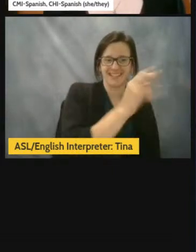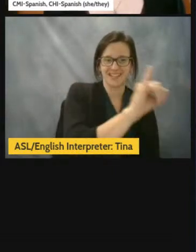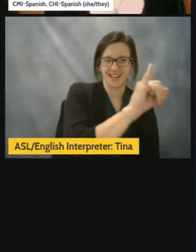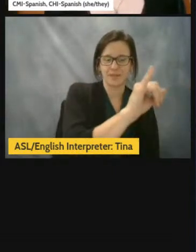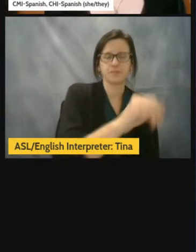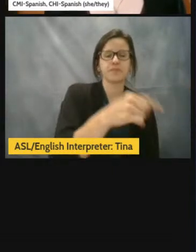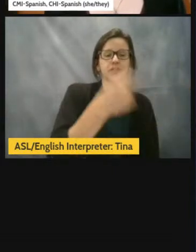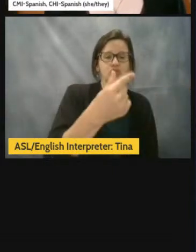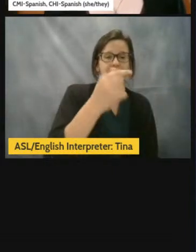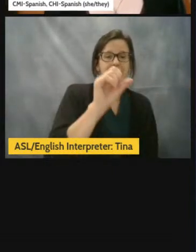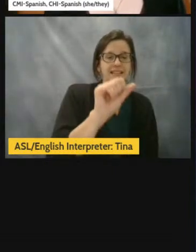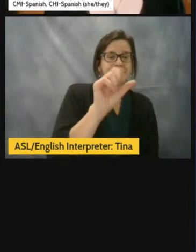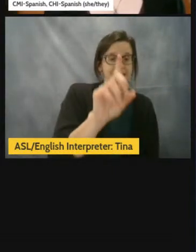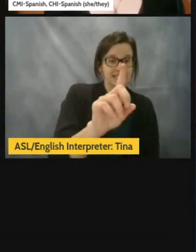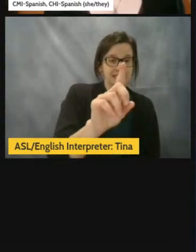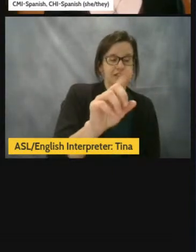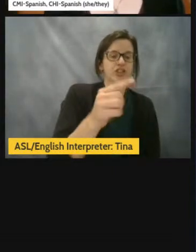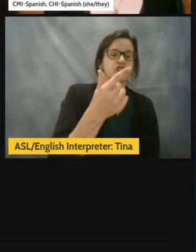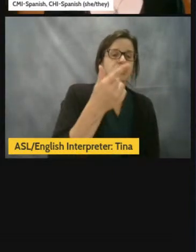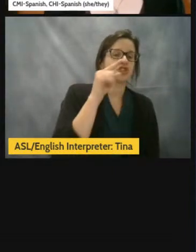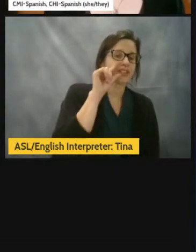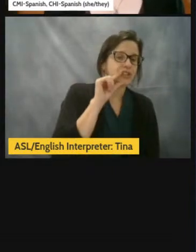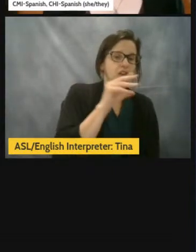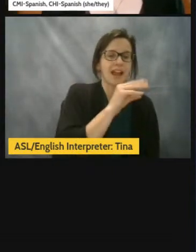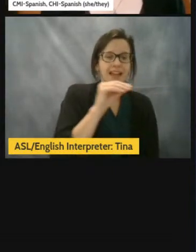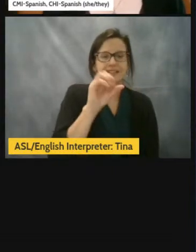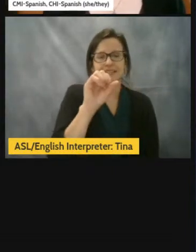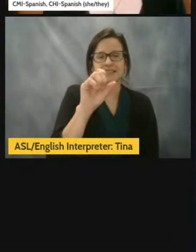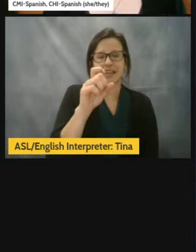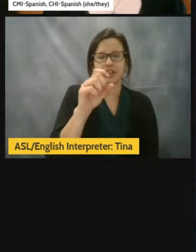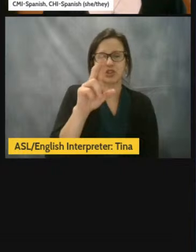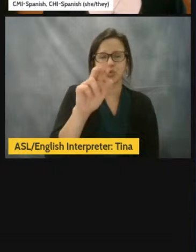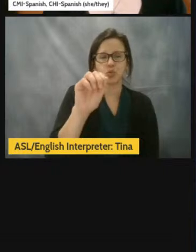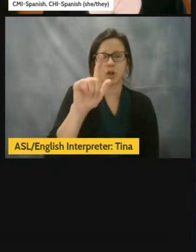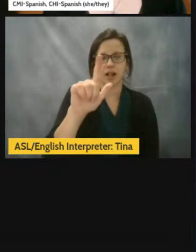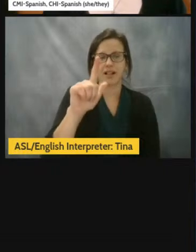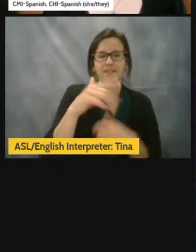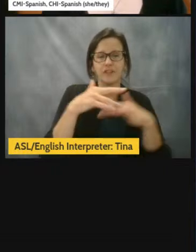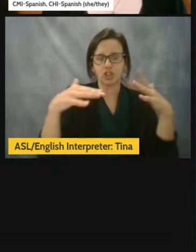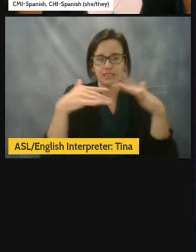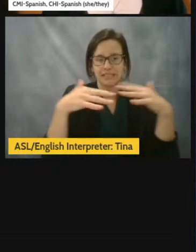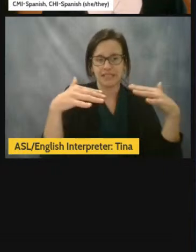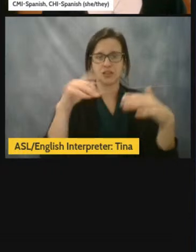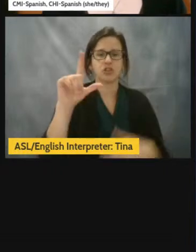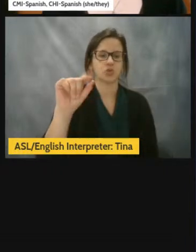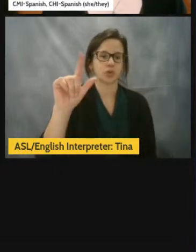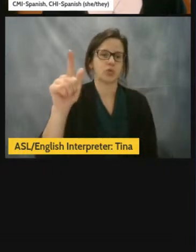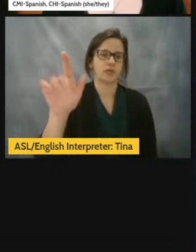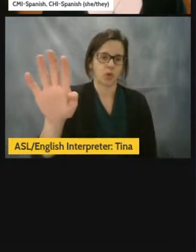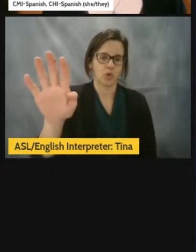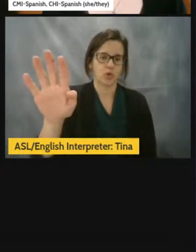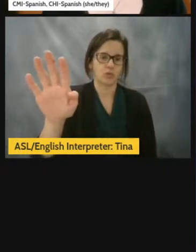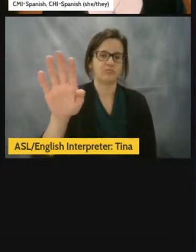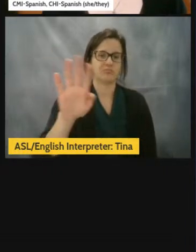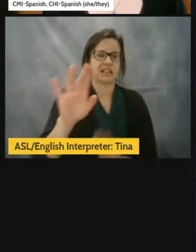GSD, as in Gender and Sexual Diversity, and then 2024, which is this year. So that link is going in